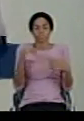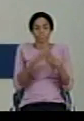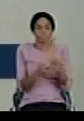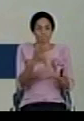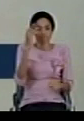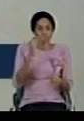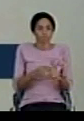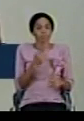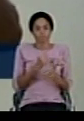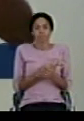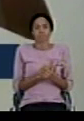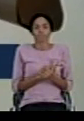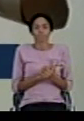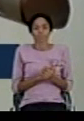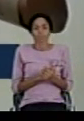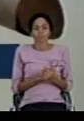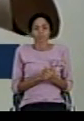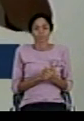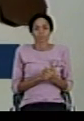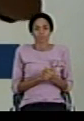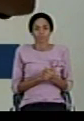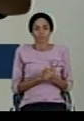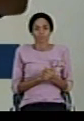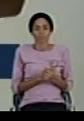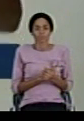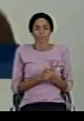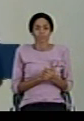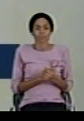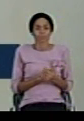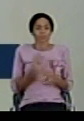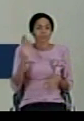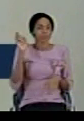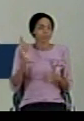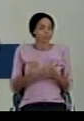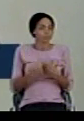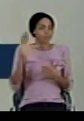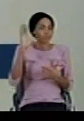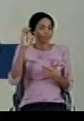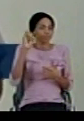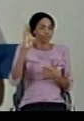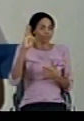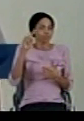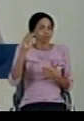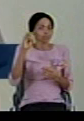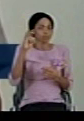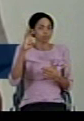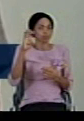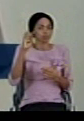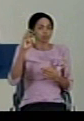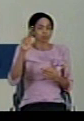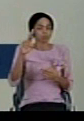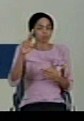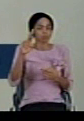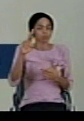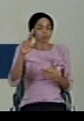But up to October global